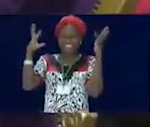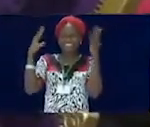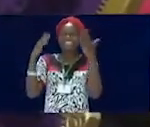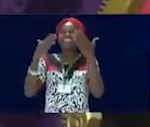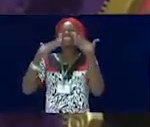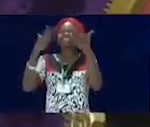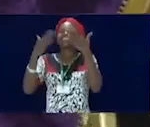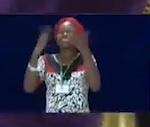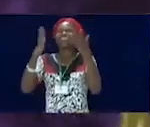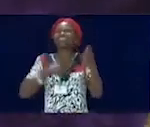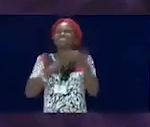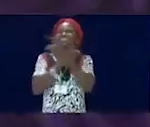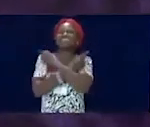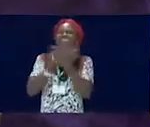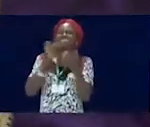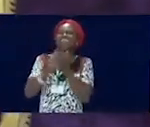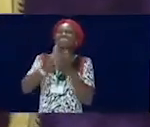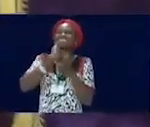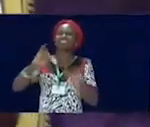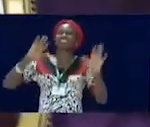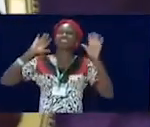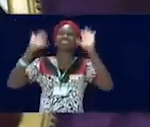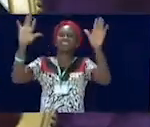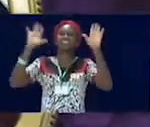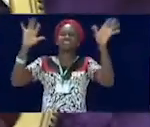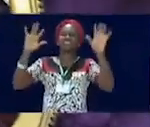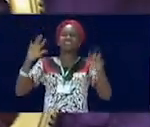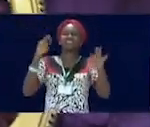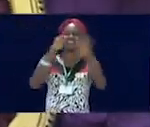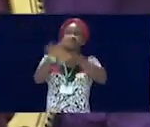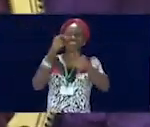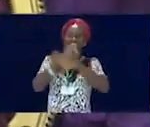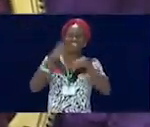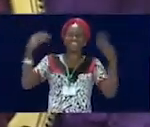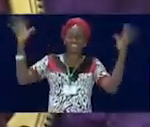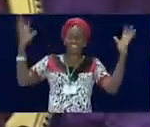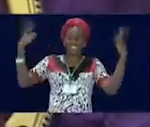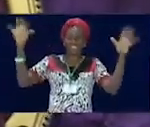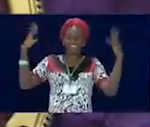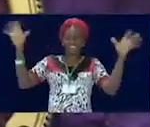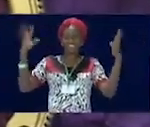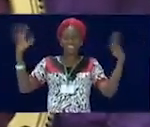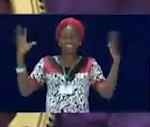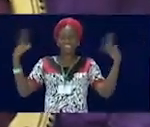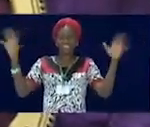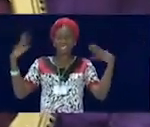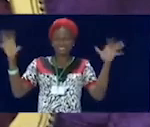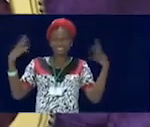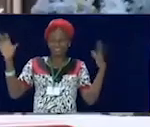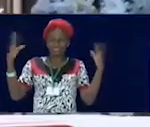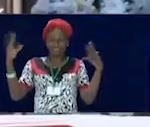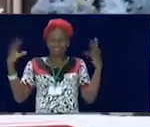Thank you, my dear. That was wonderful. That was wonderful.